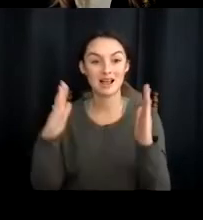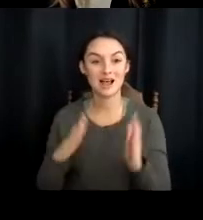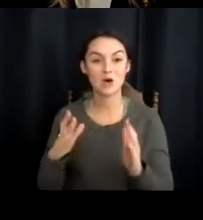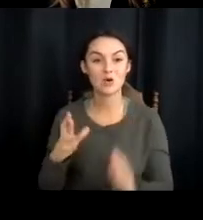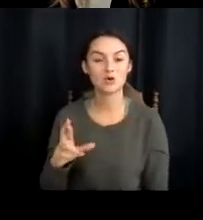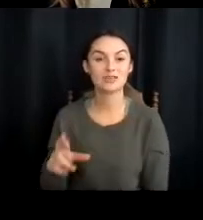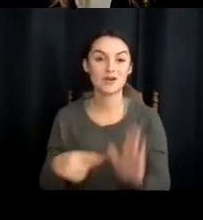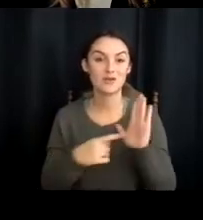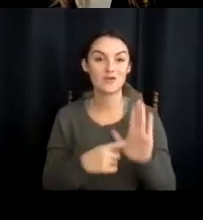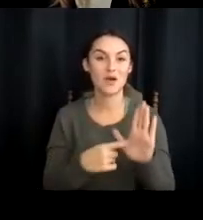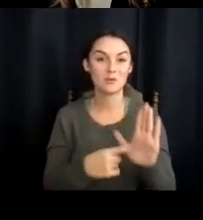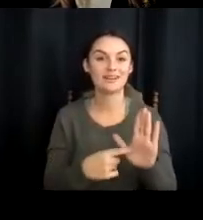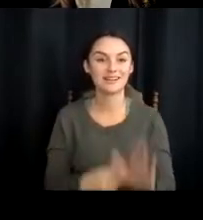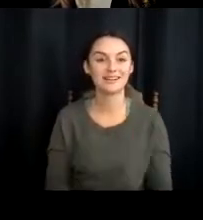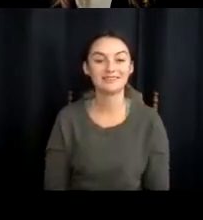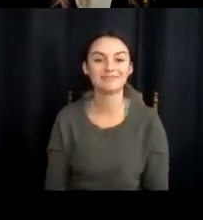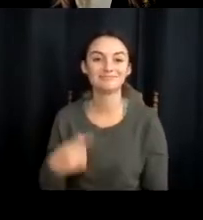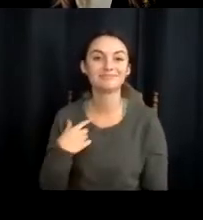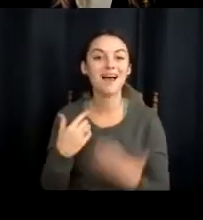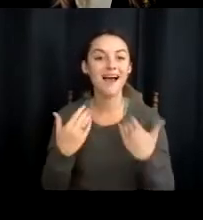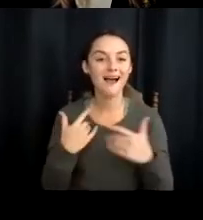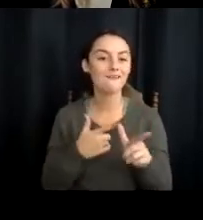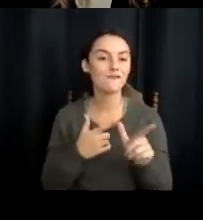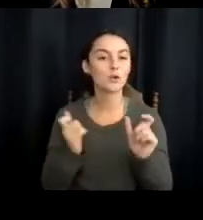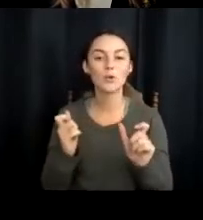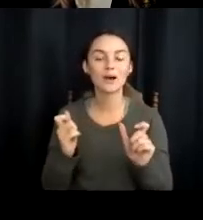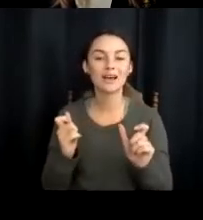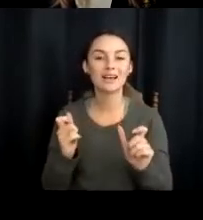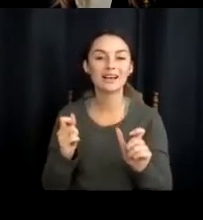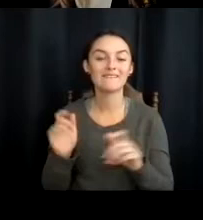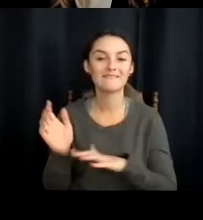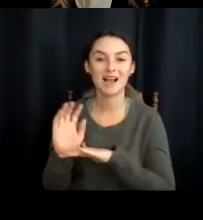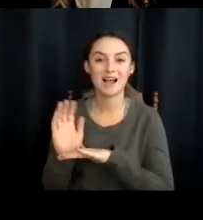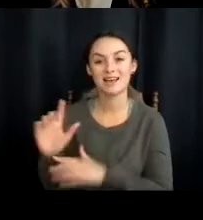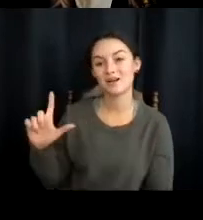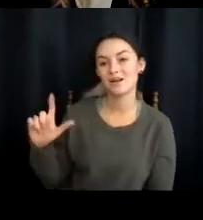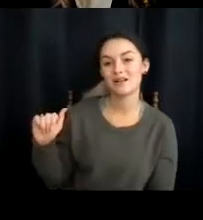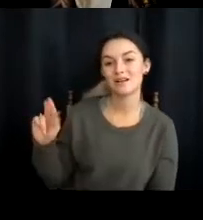And I'm going to start by just playing a quick introduction from my colleague, Laura.